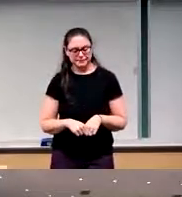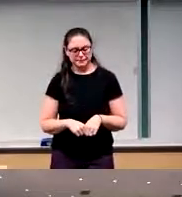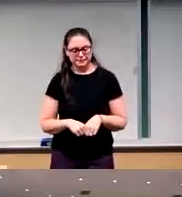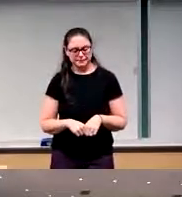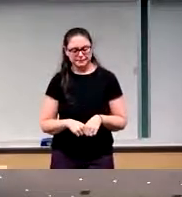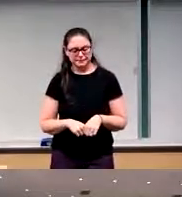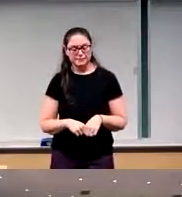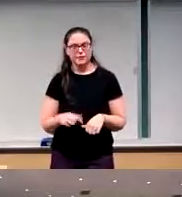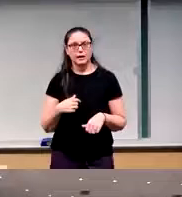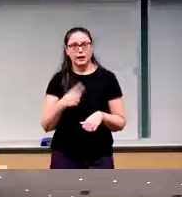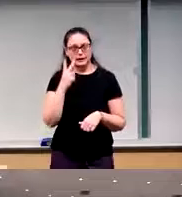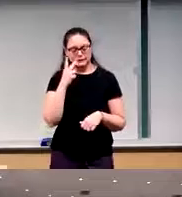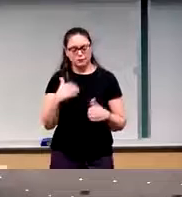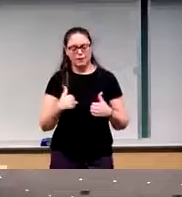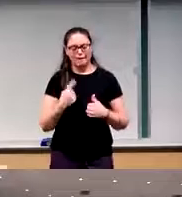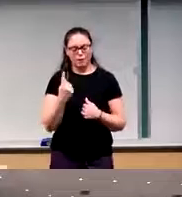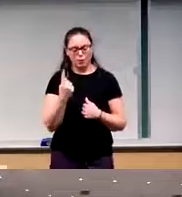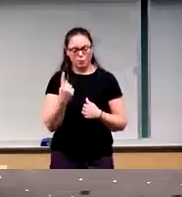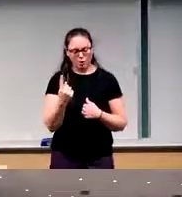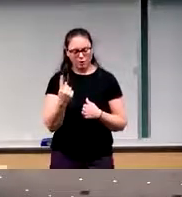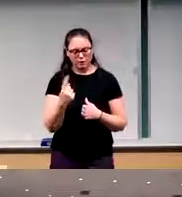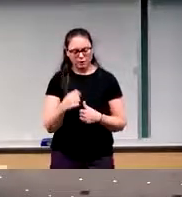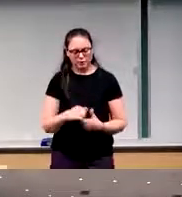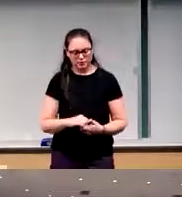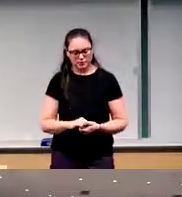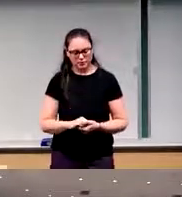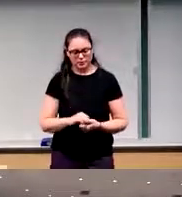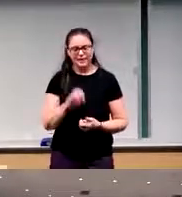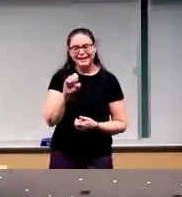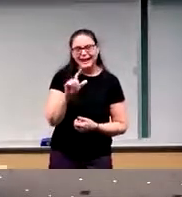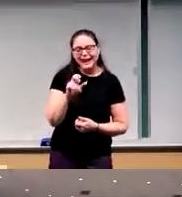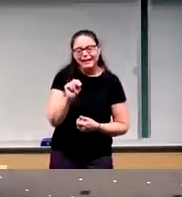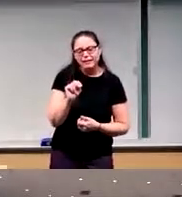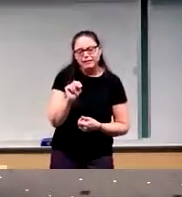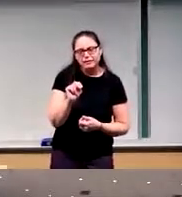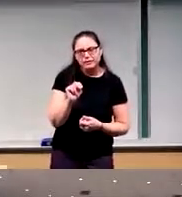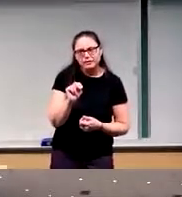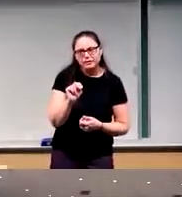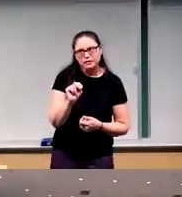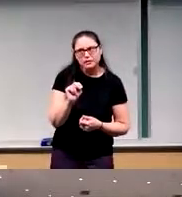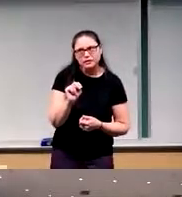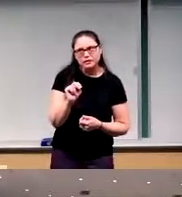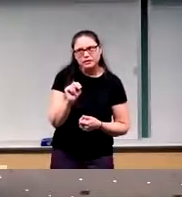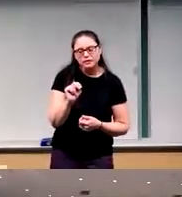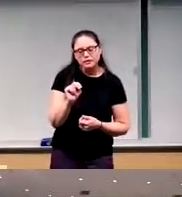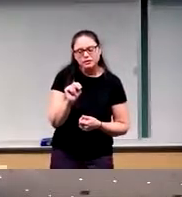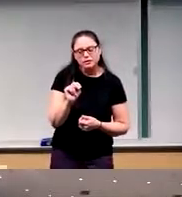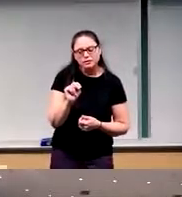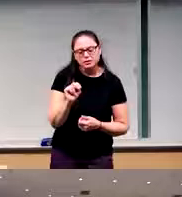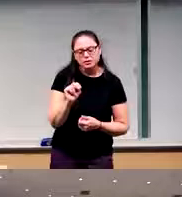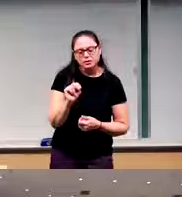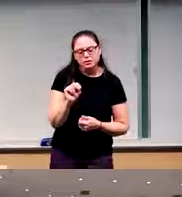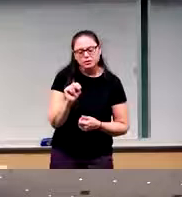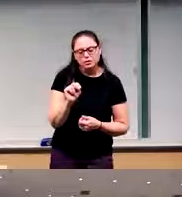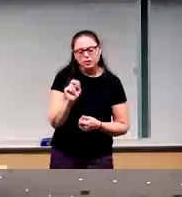I see we have one, and Elliot Spengler. We're going to get to you in just a second. One